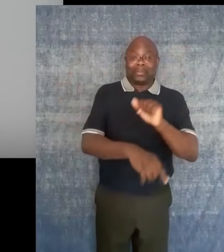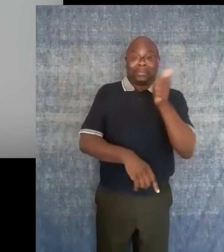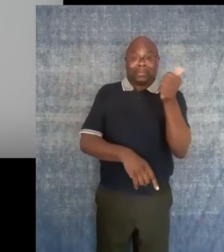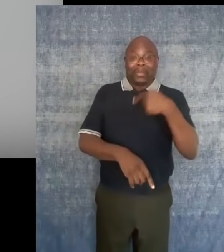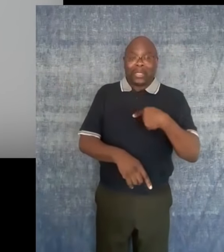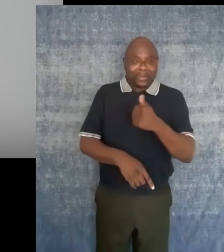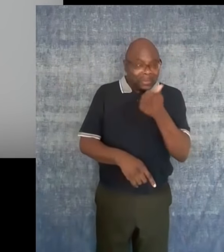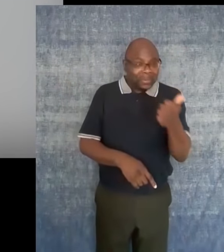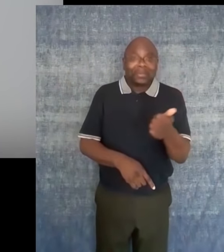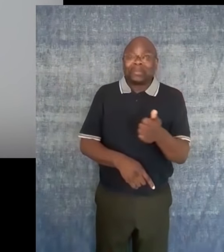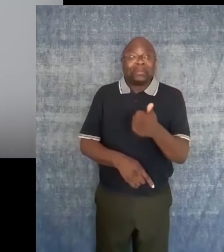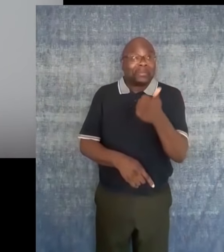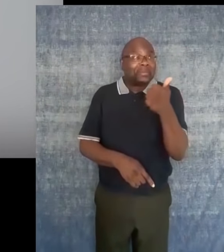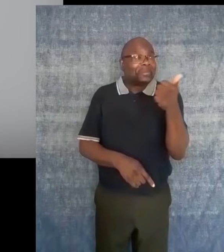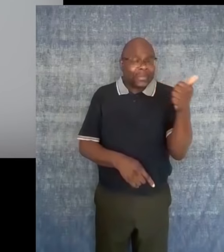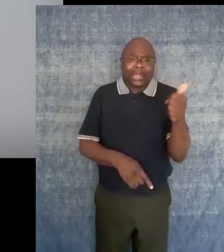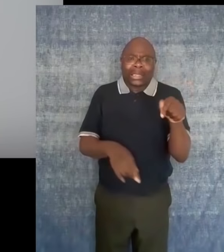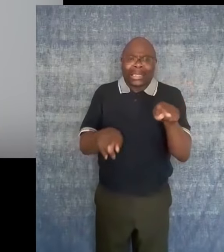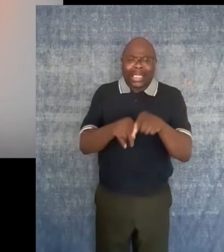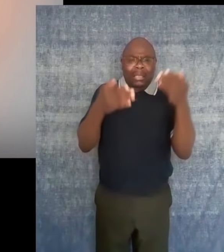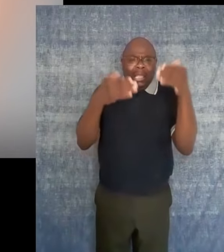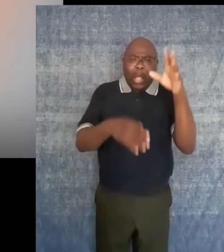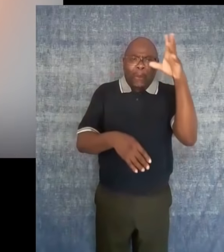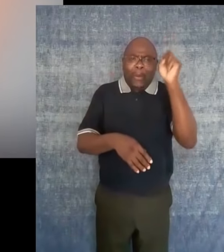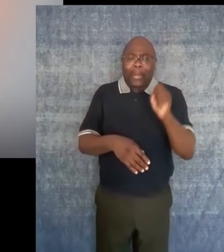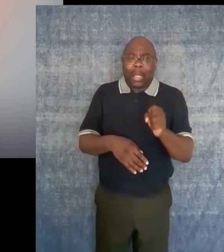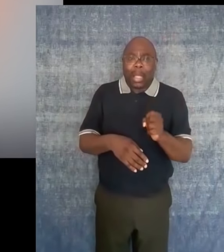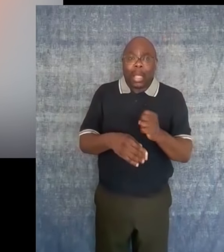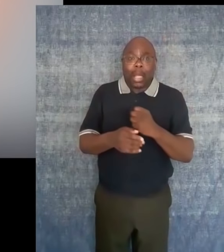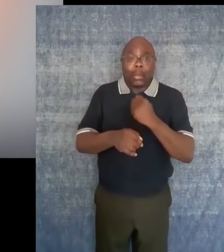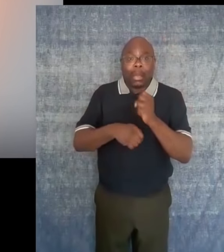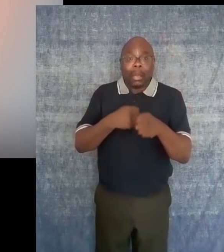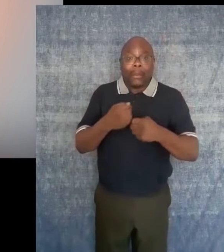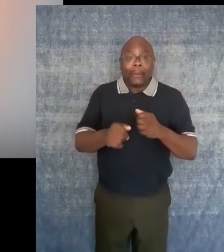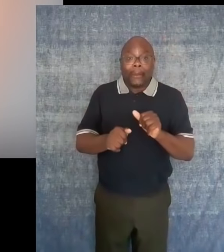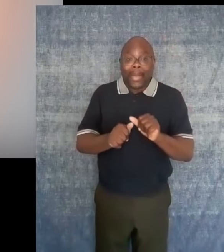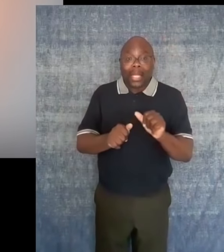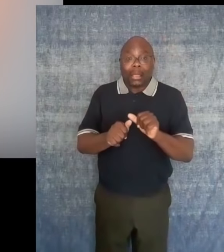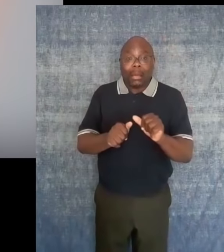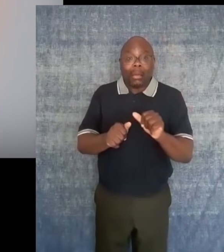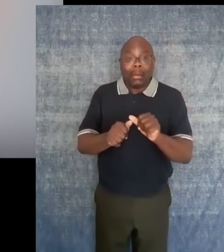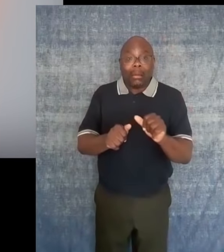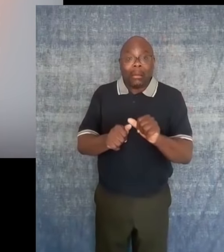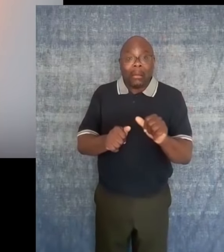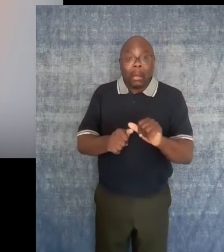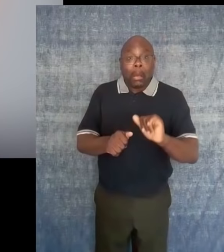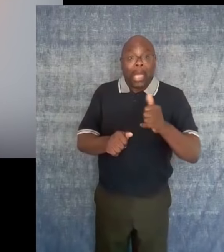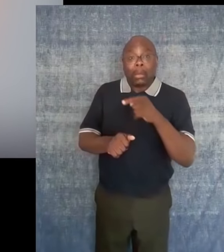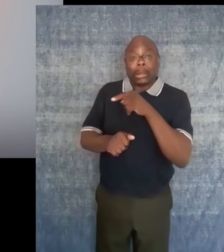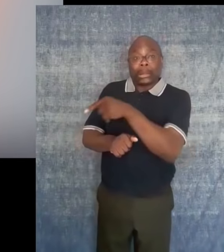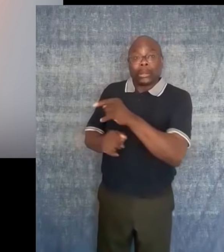And then that night, I remember, I started to turn around. Could it have been the